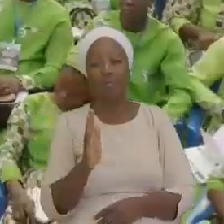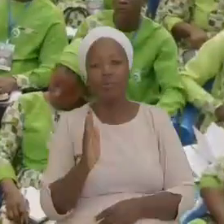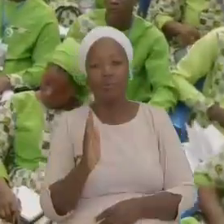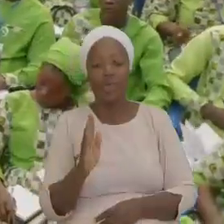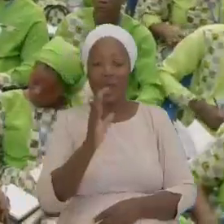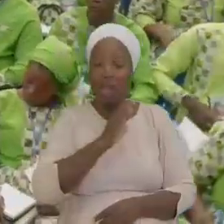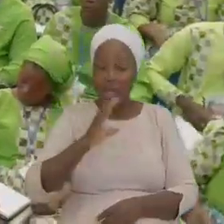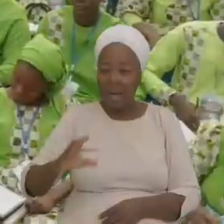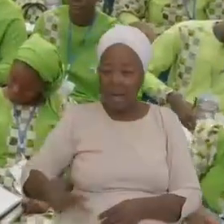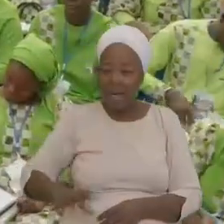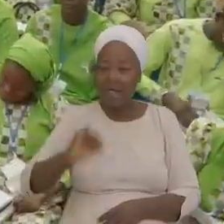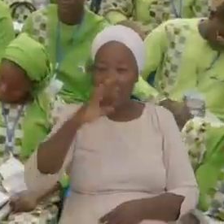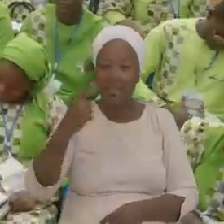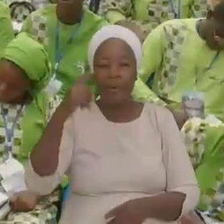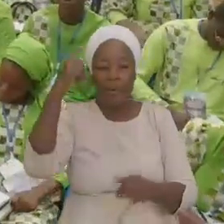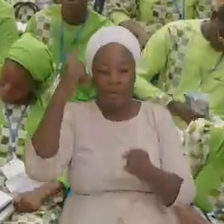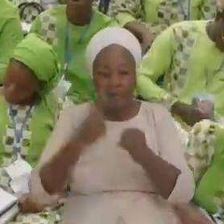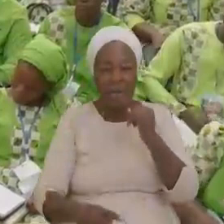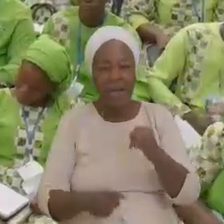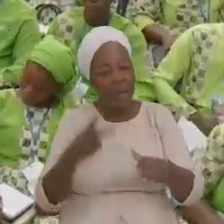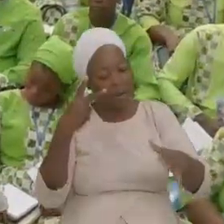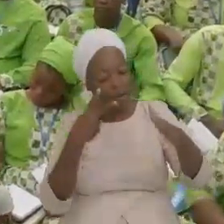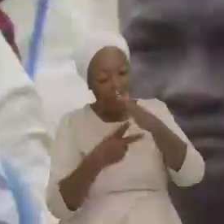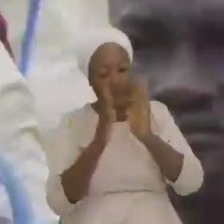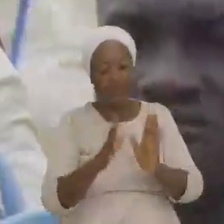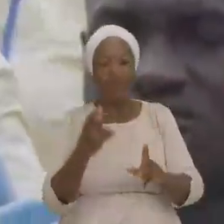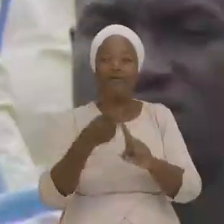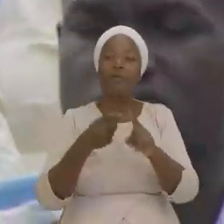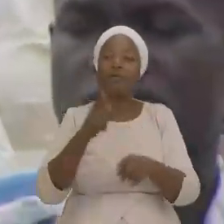Christ is the final prophet from God.